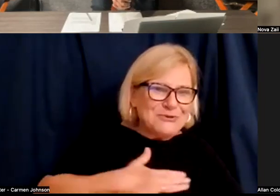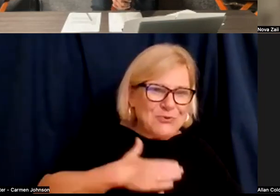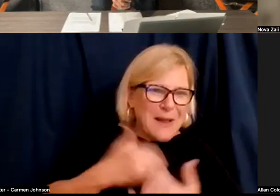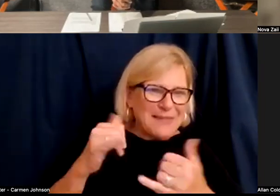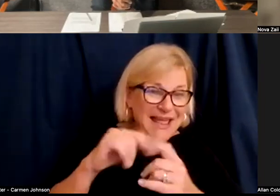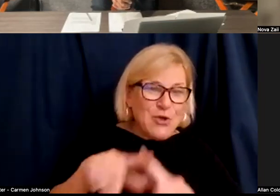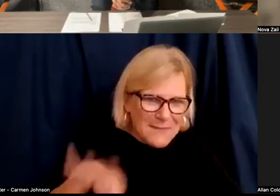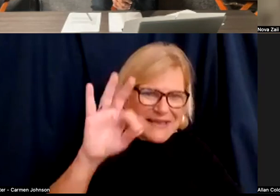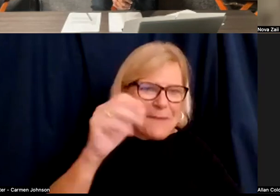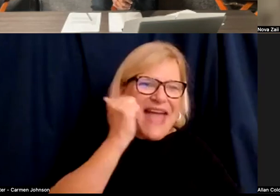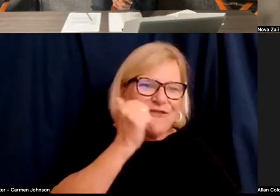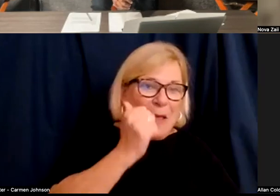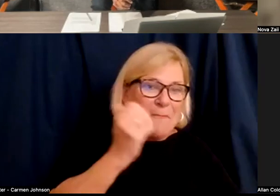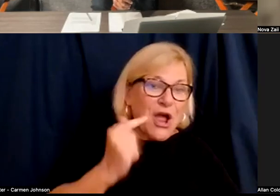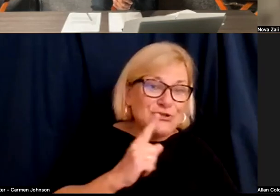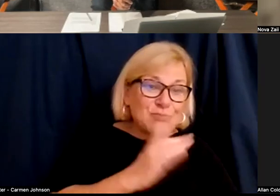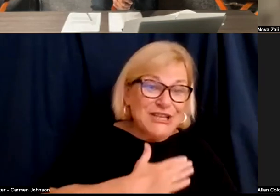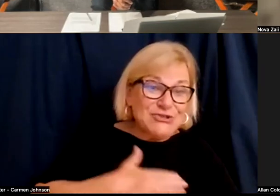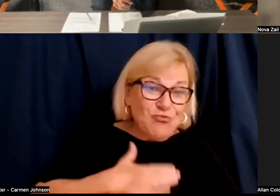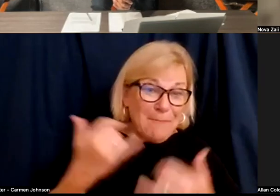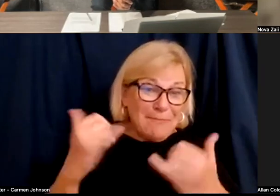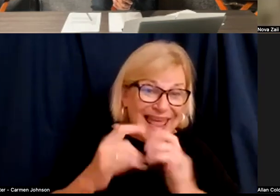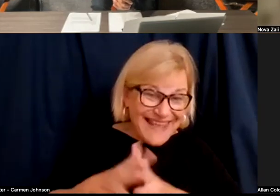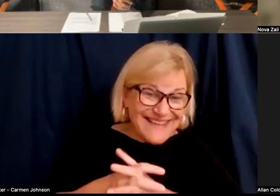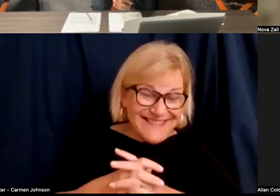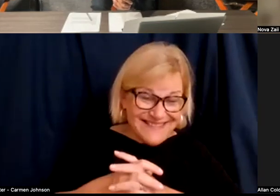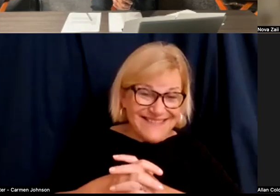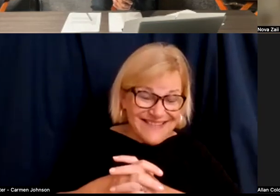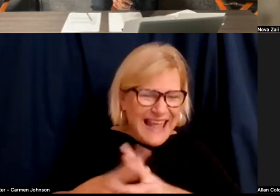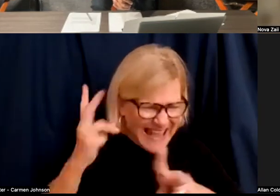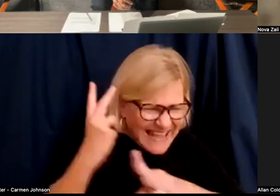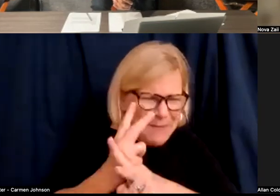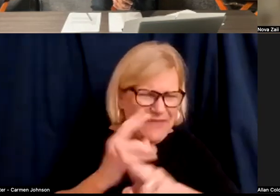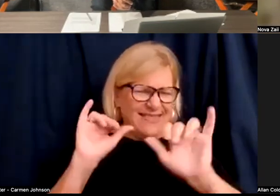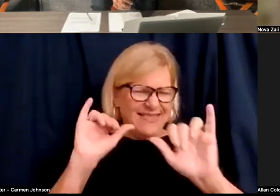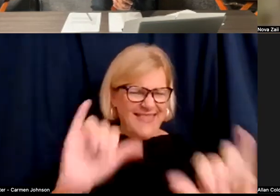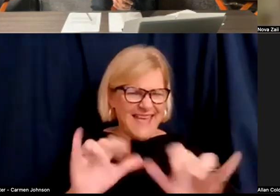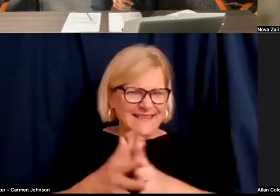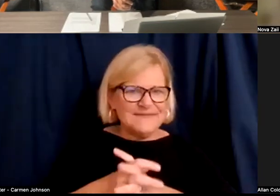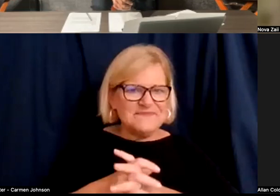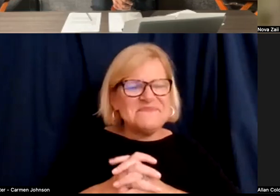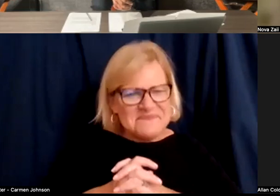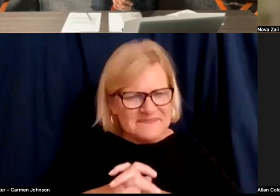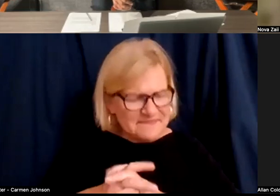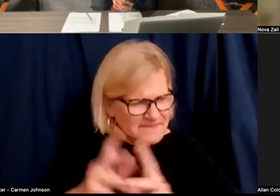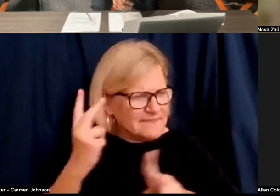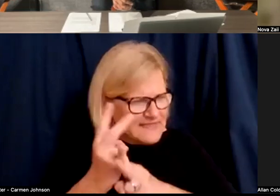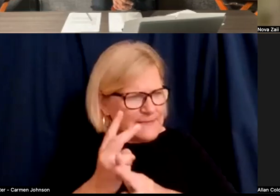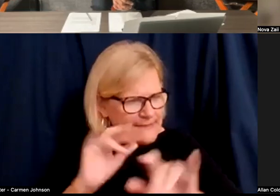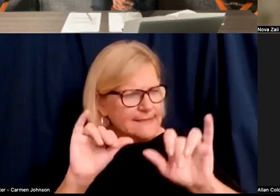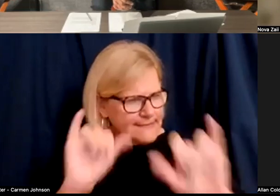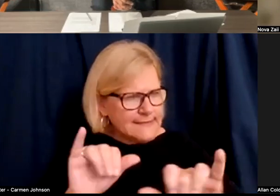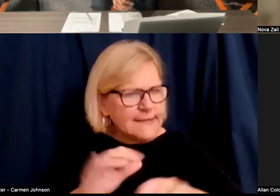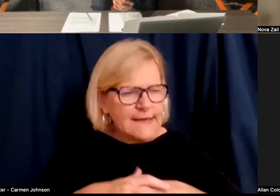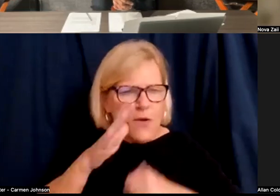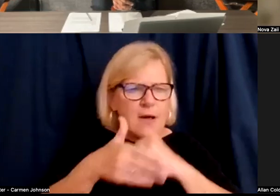it. You picked it up every day because you enjoyed playing. Keep it that way. Hmm. Keep it that way.